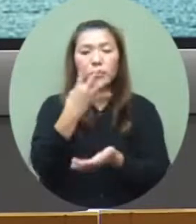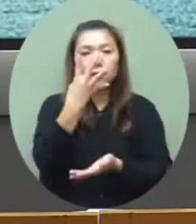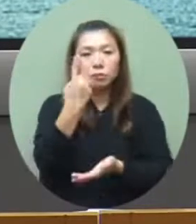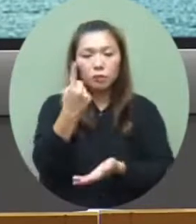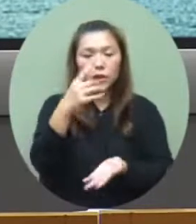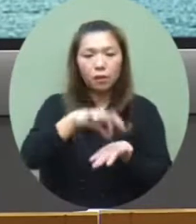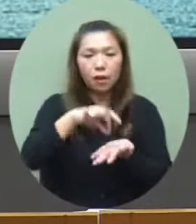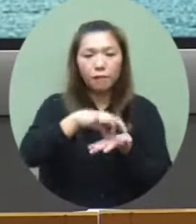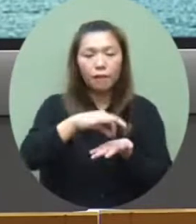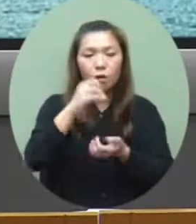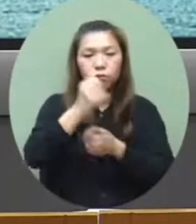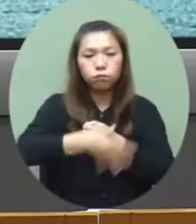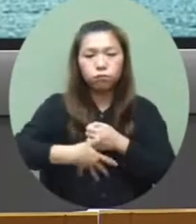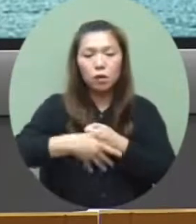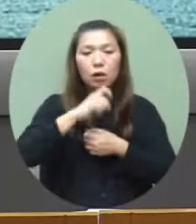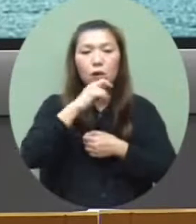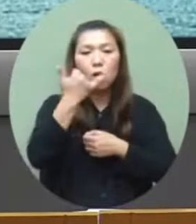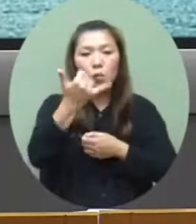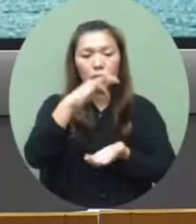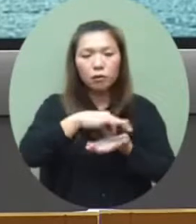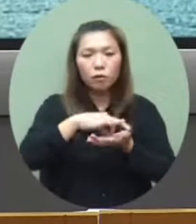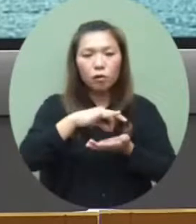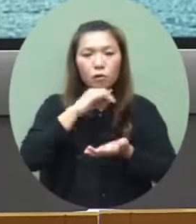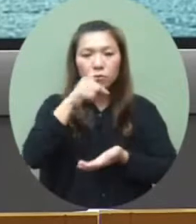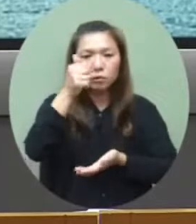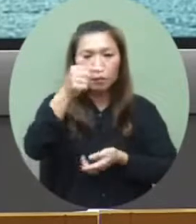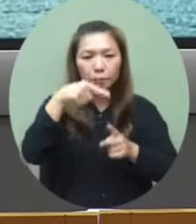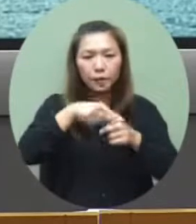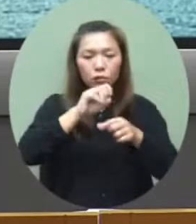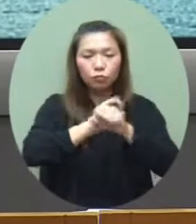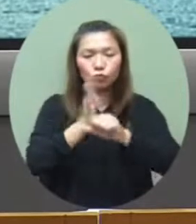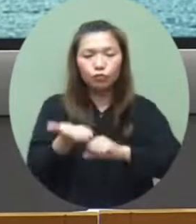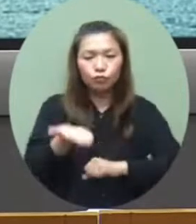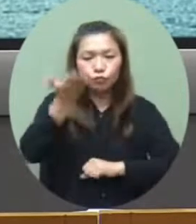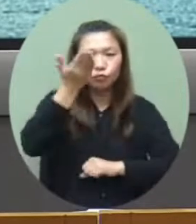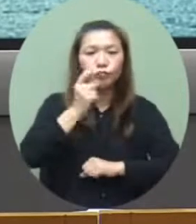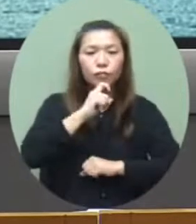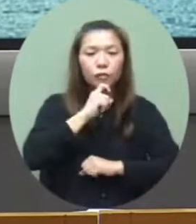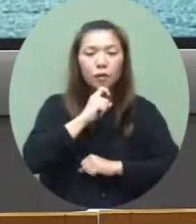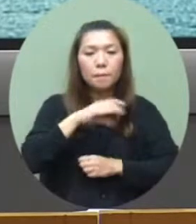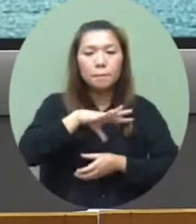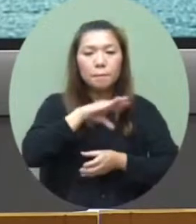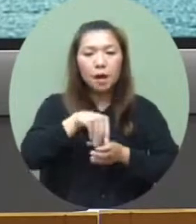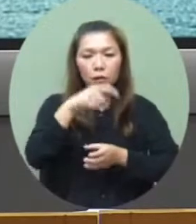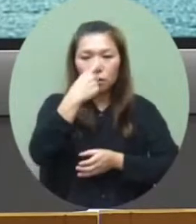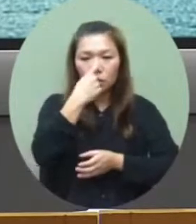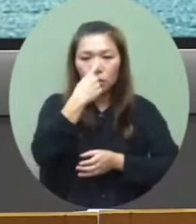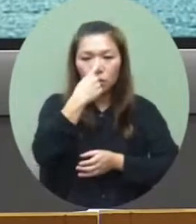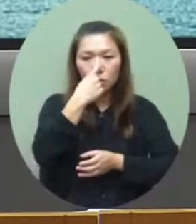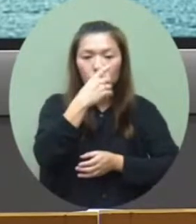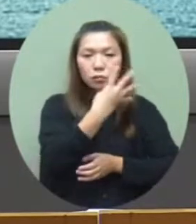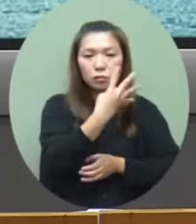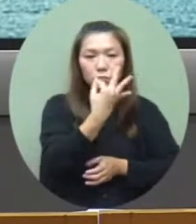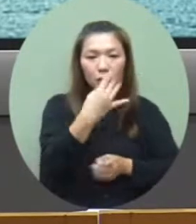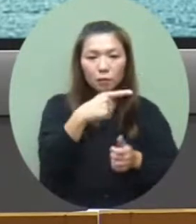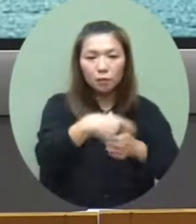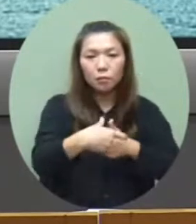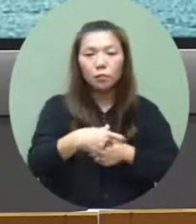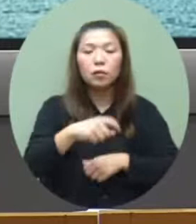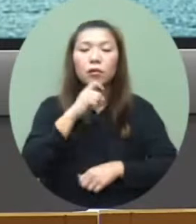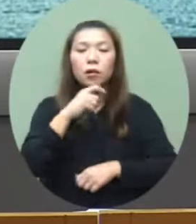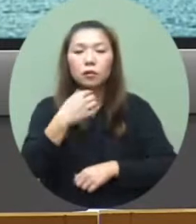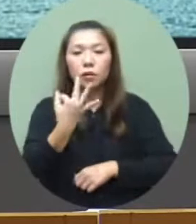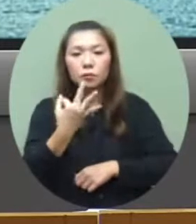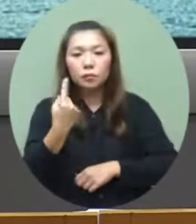The 226 cases came from 41 countries, and 6 countries imported more than 10 cases, including 43